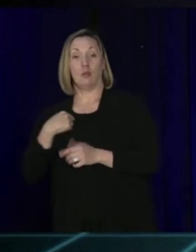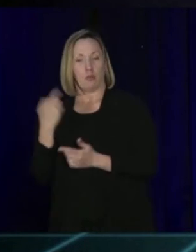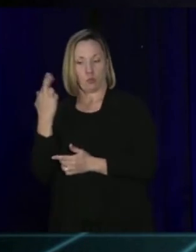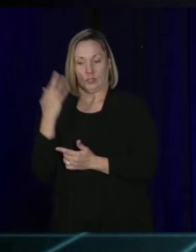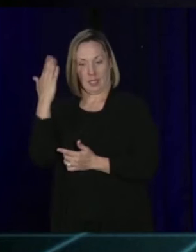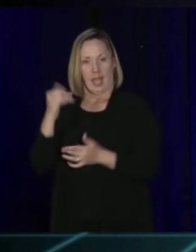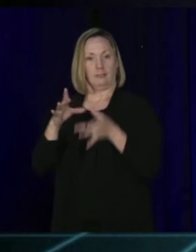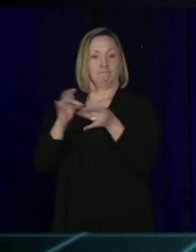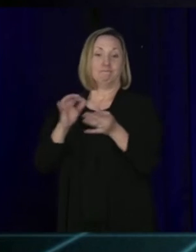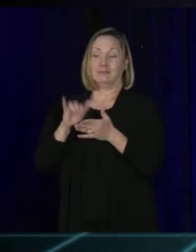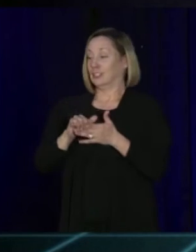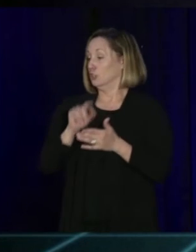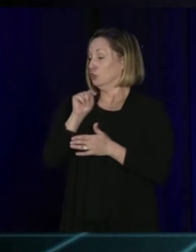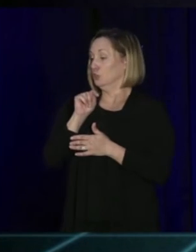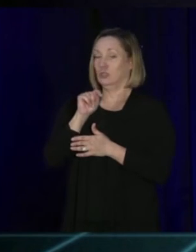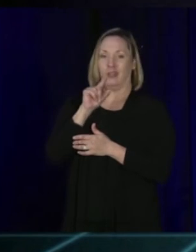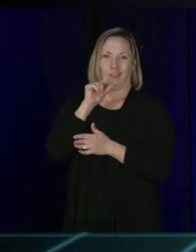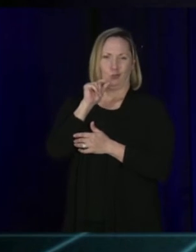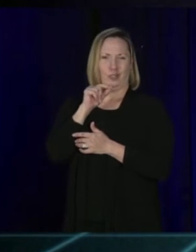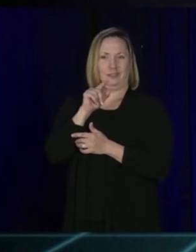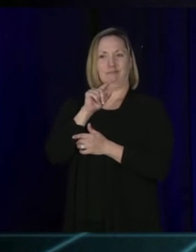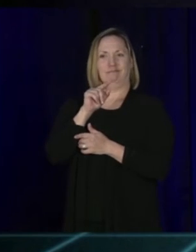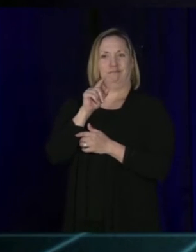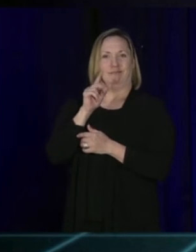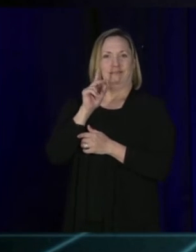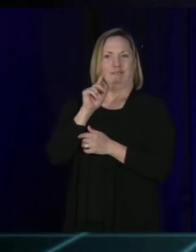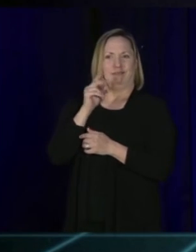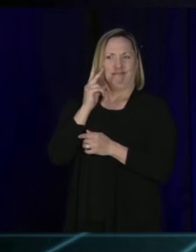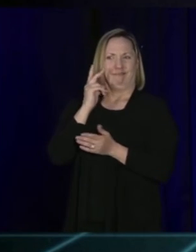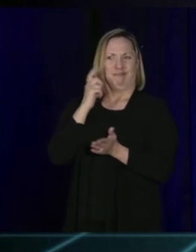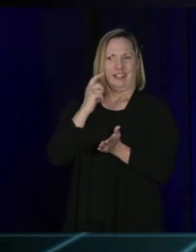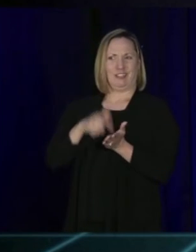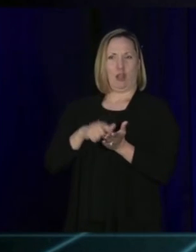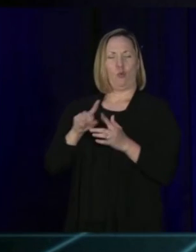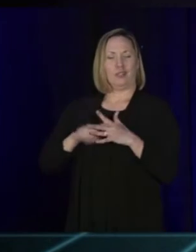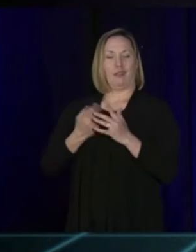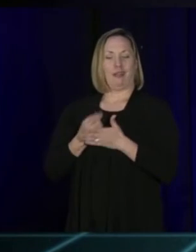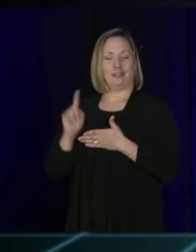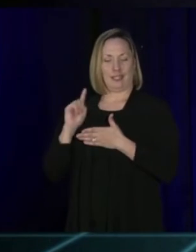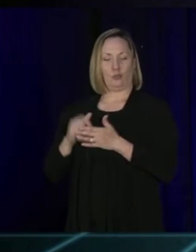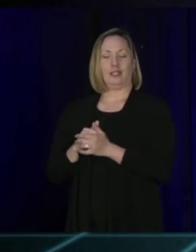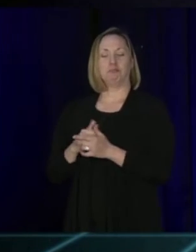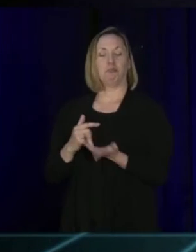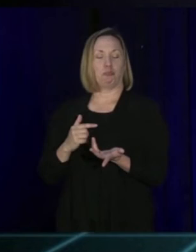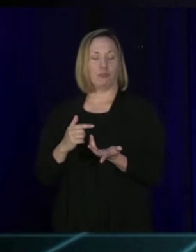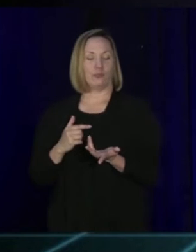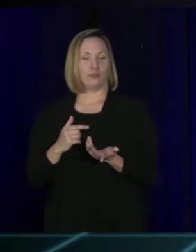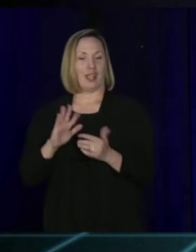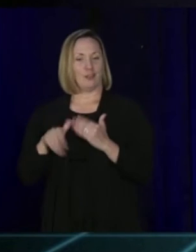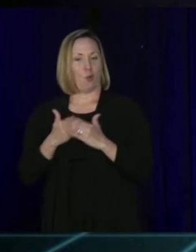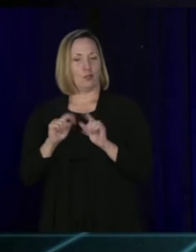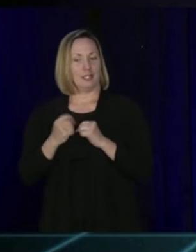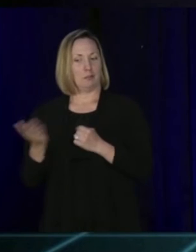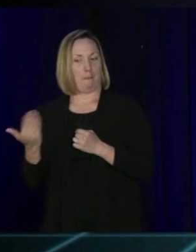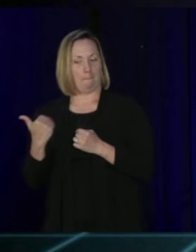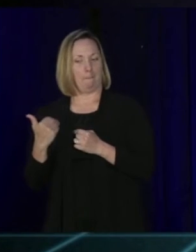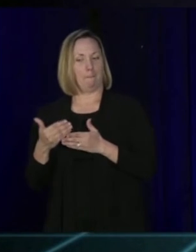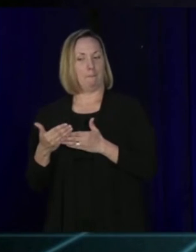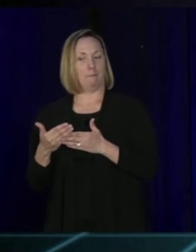a tweet I saw. So we shipped this thing, we started this last week. I actually had the entire team come